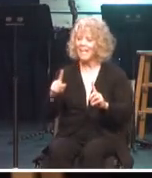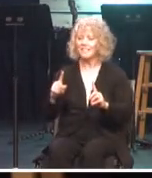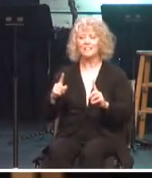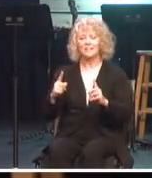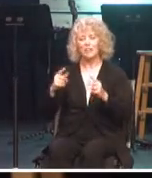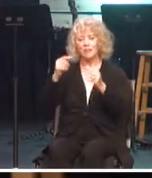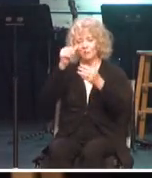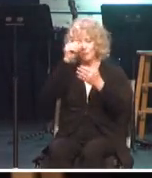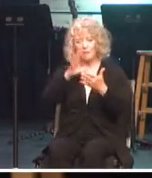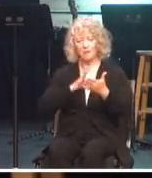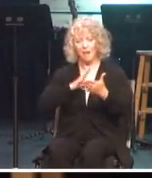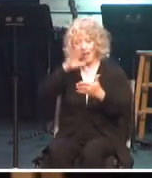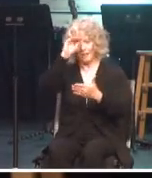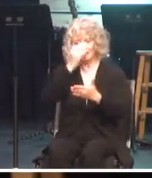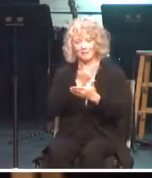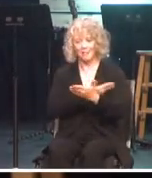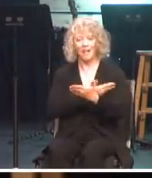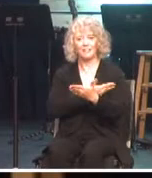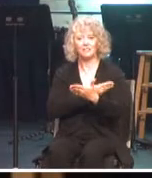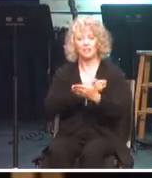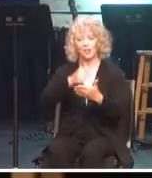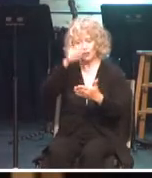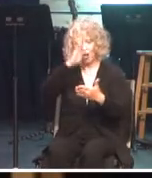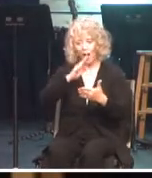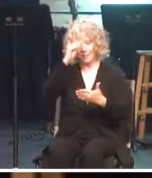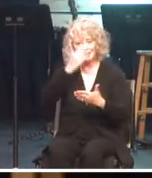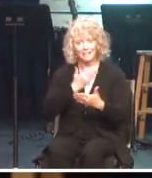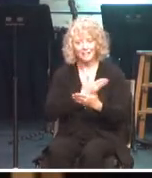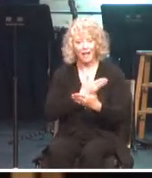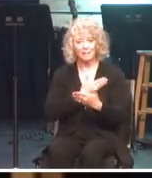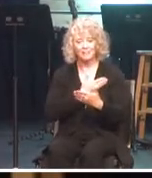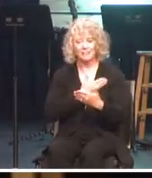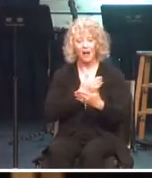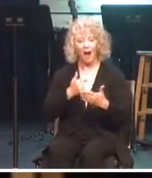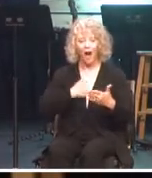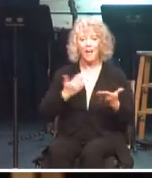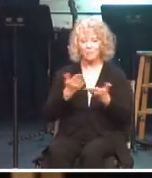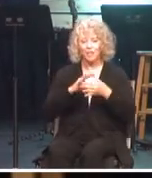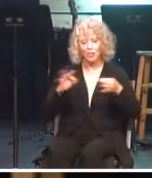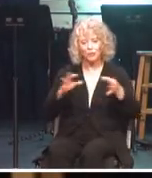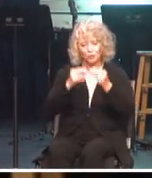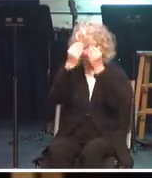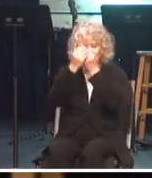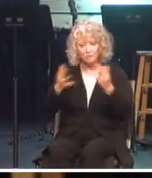All these confirmations experienced by this very crowd.